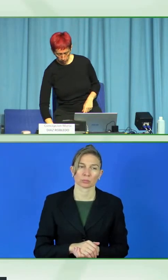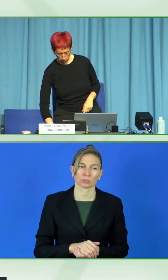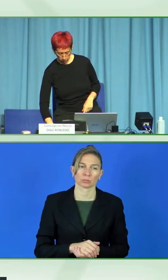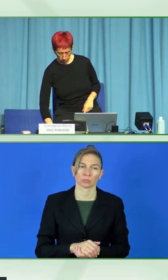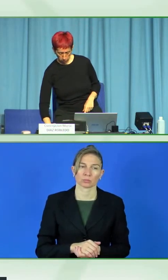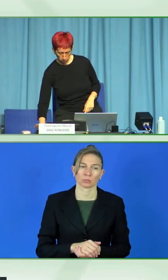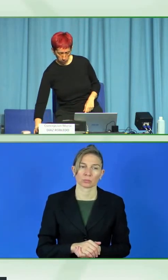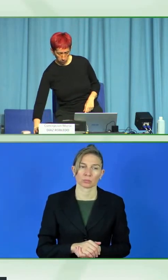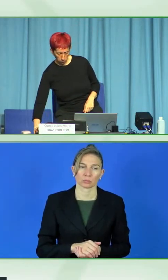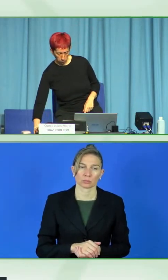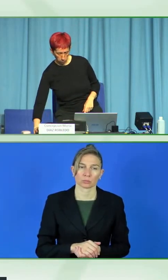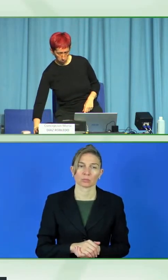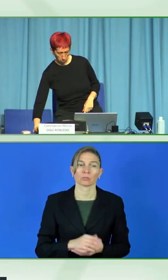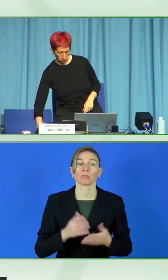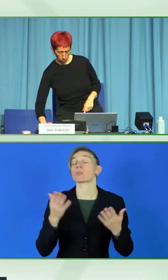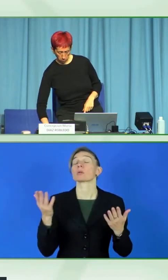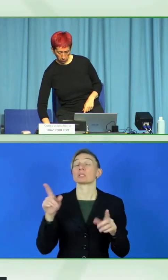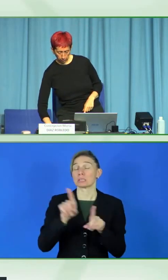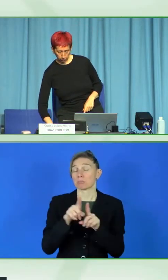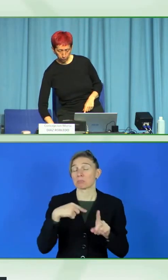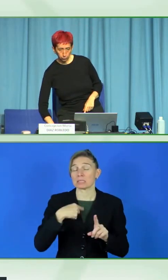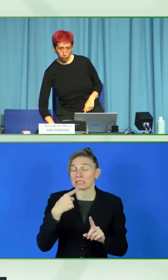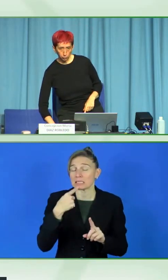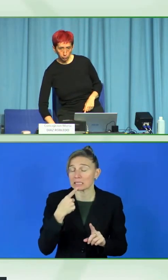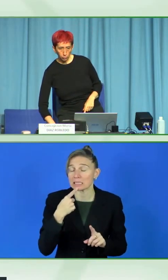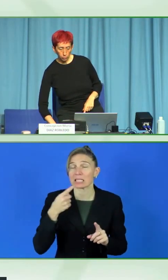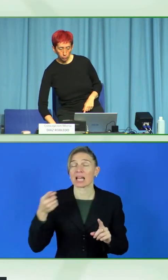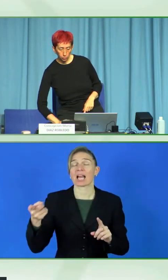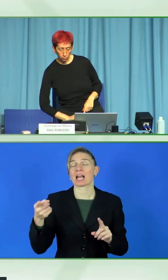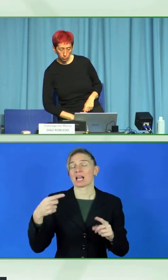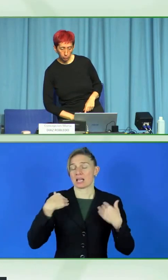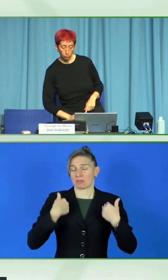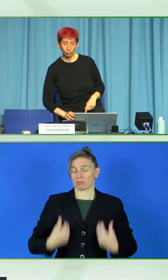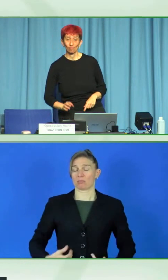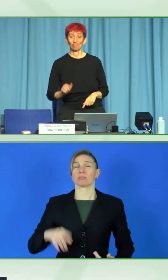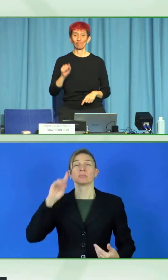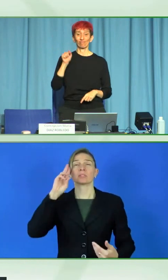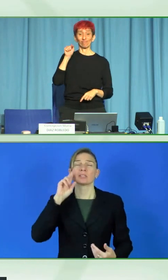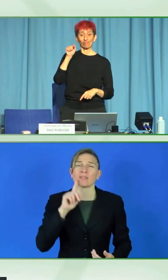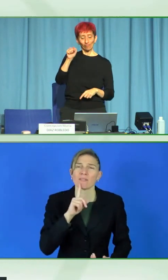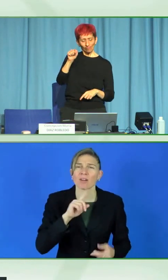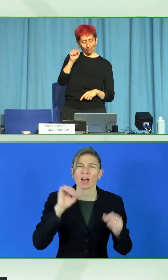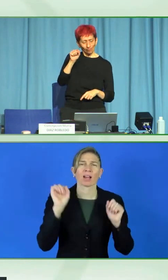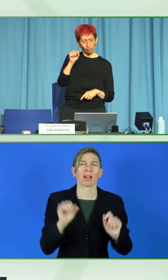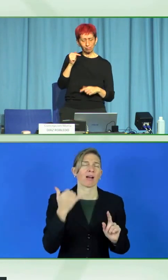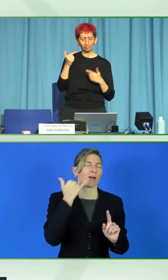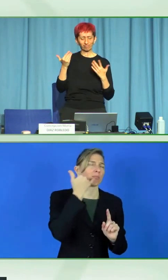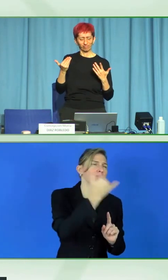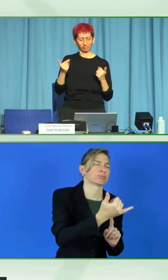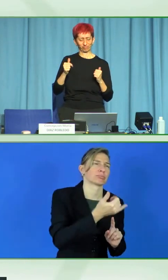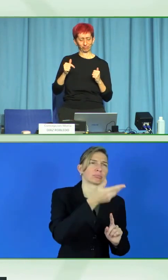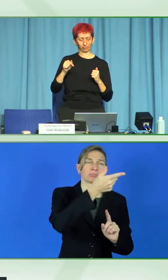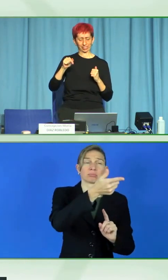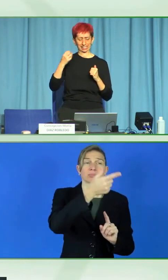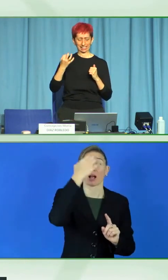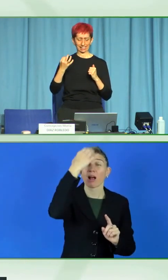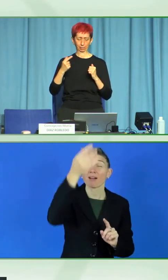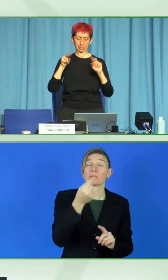talk to their banks, their electricity and water companies, and it's also